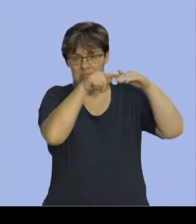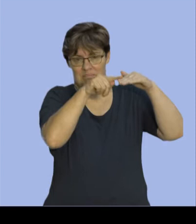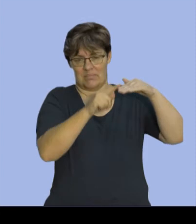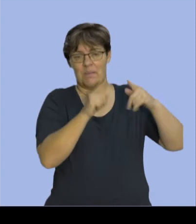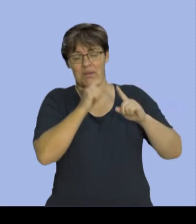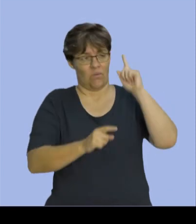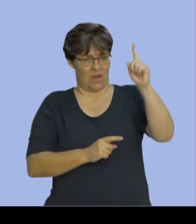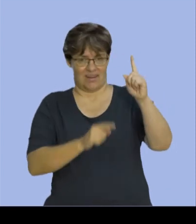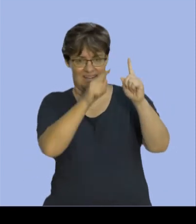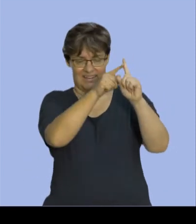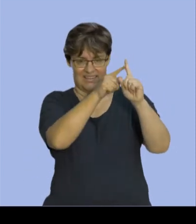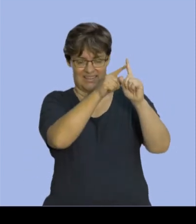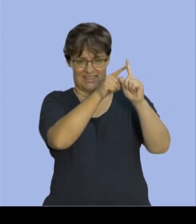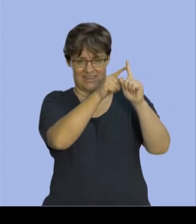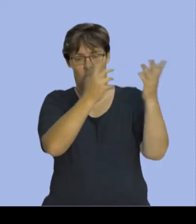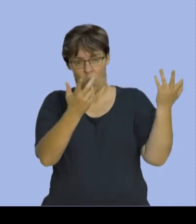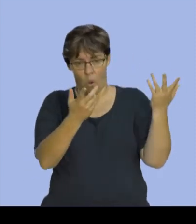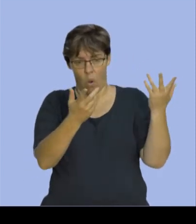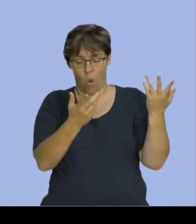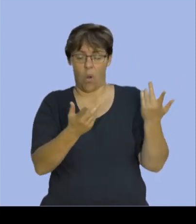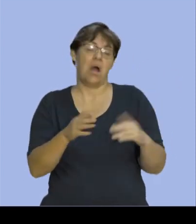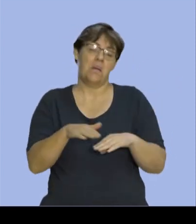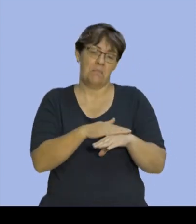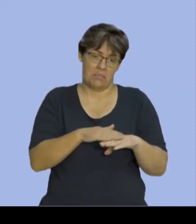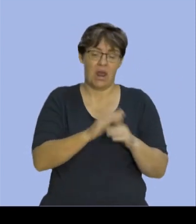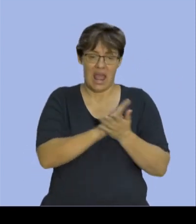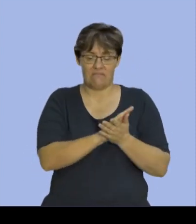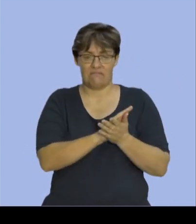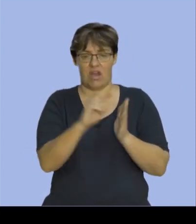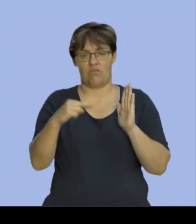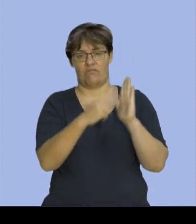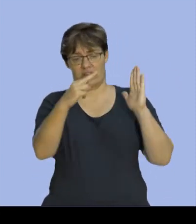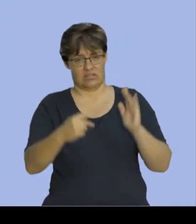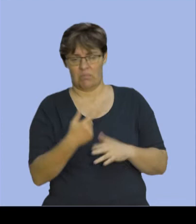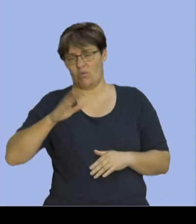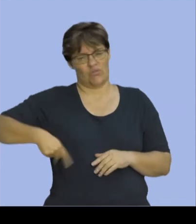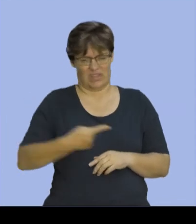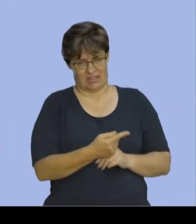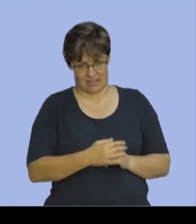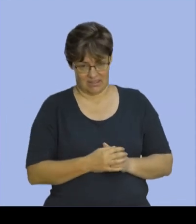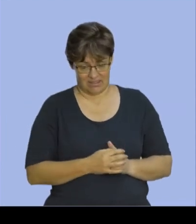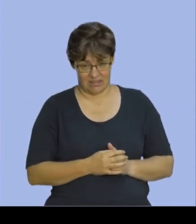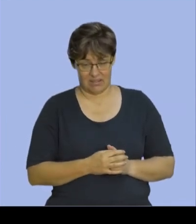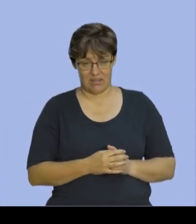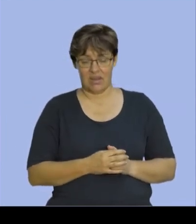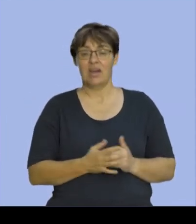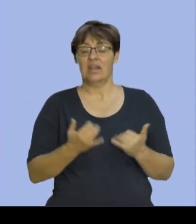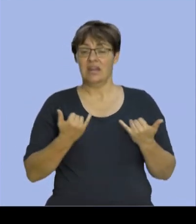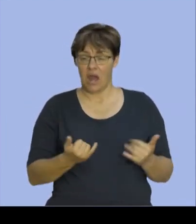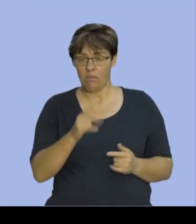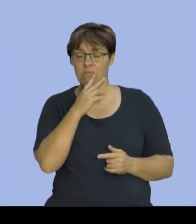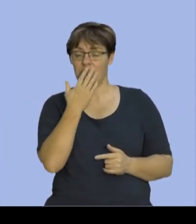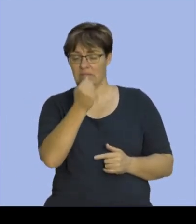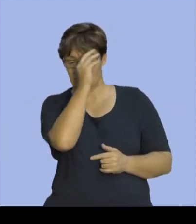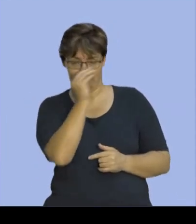the maximum value, or maybe the minimum value if it's a reflection, but we're not there yet. So